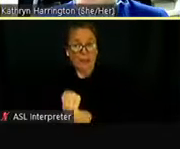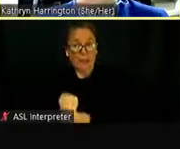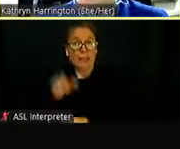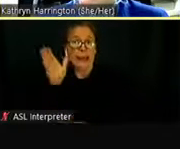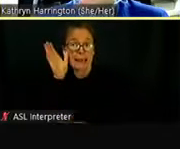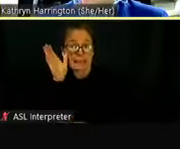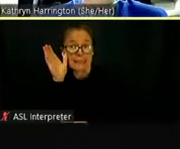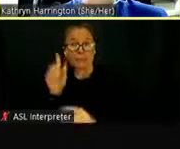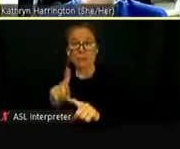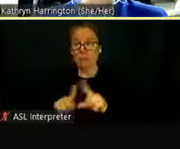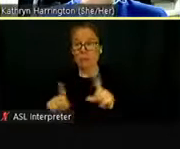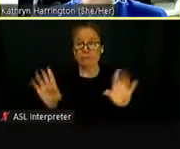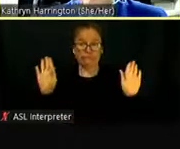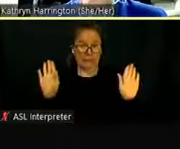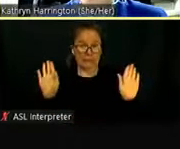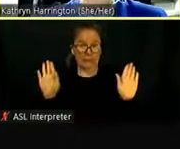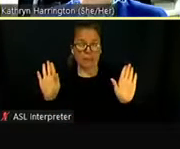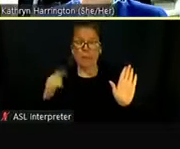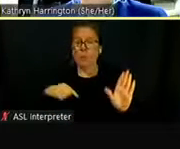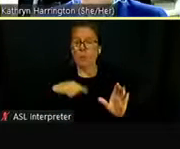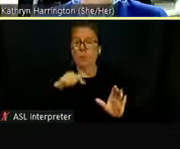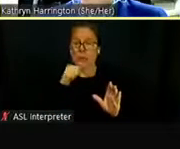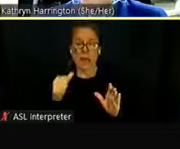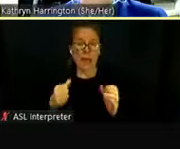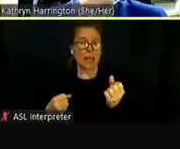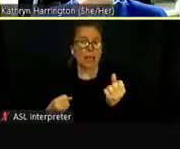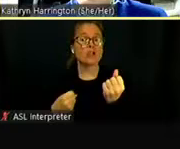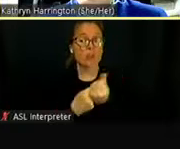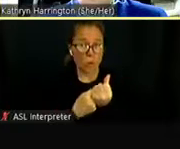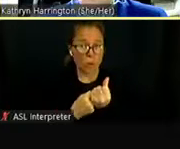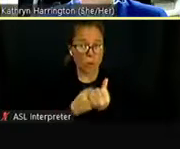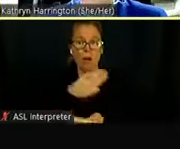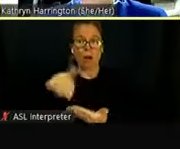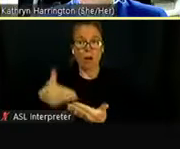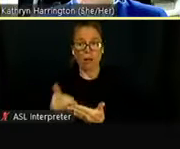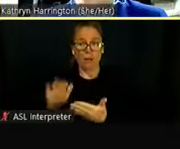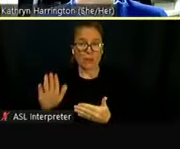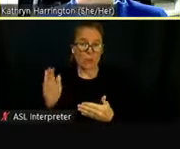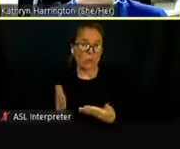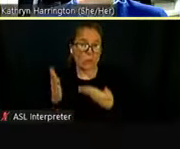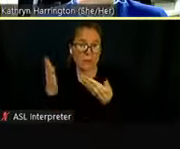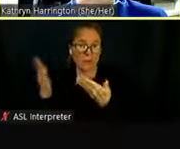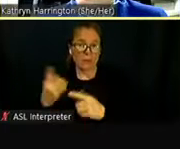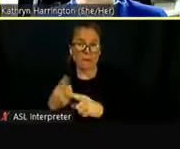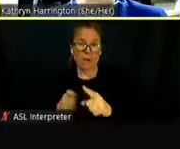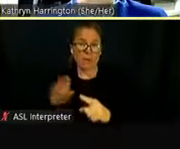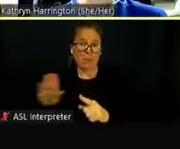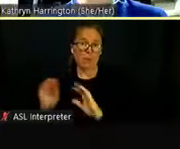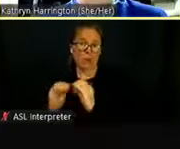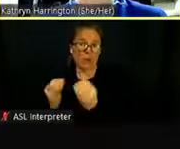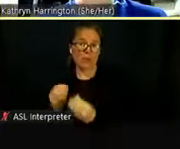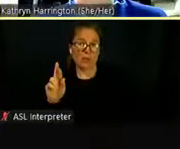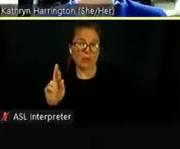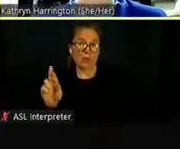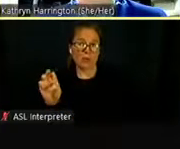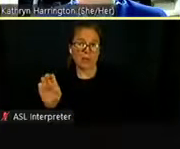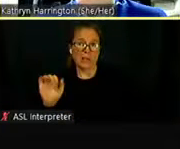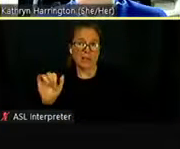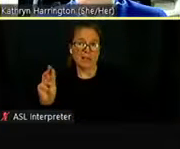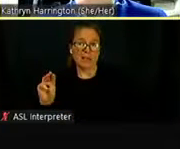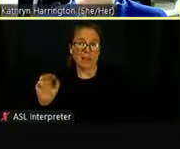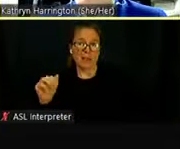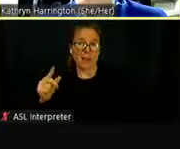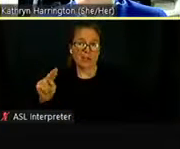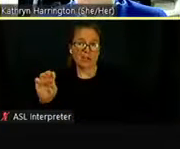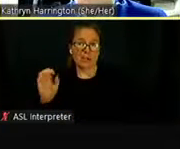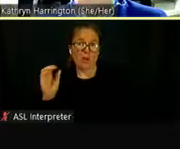that's not to say that we endorsed all of the recommendations from Reimagine Oregon. I hope that provides some